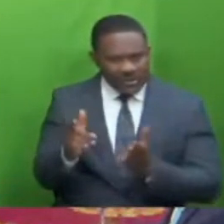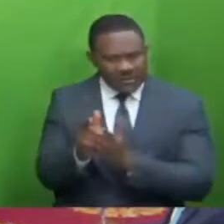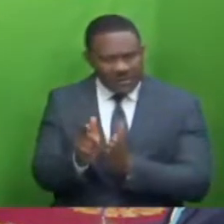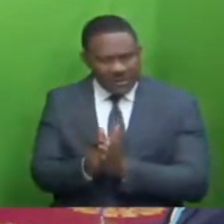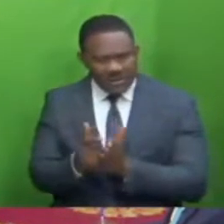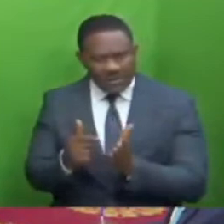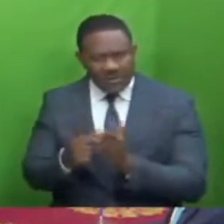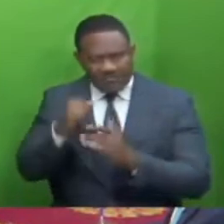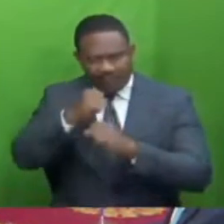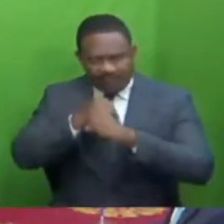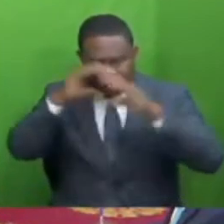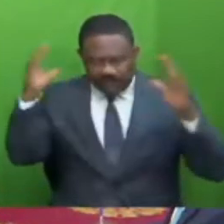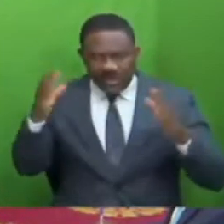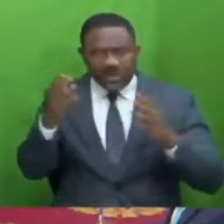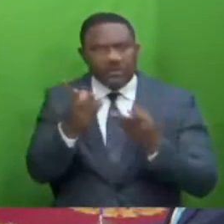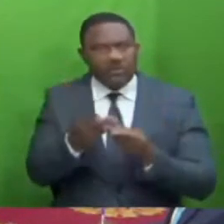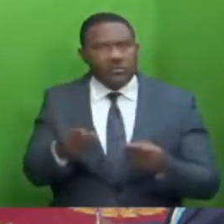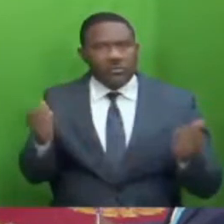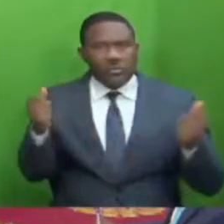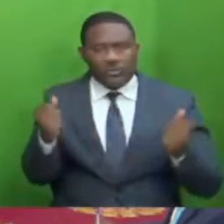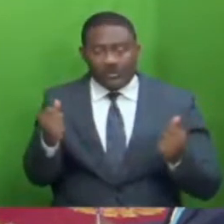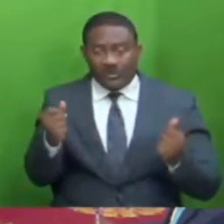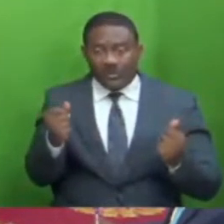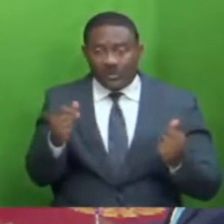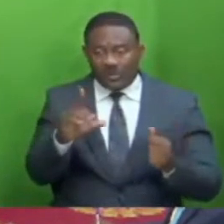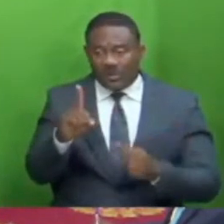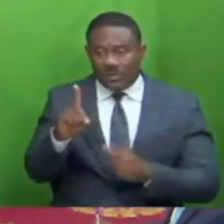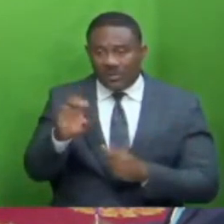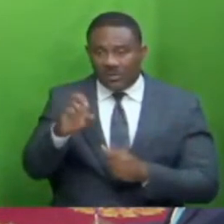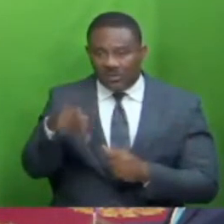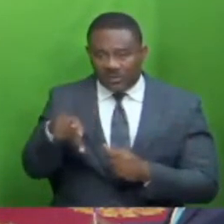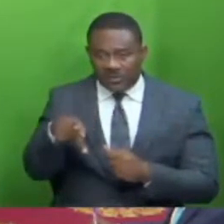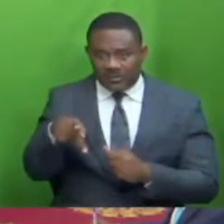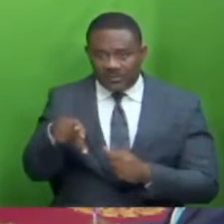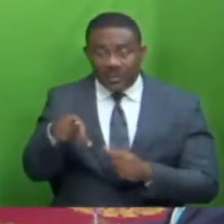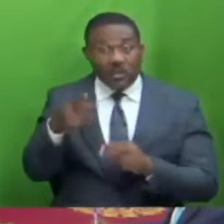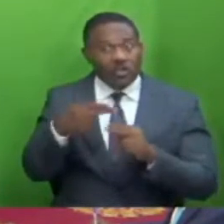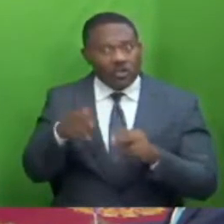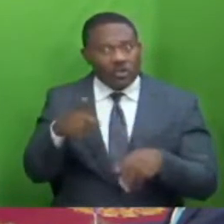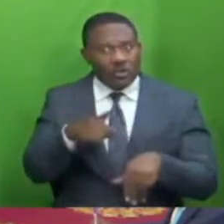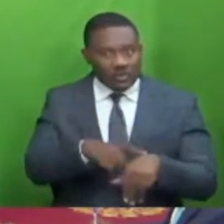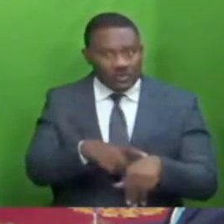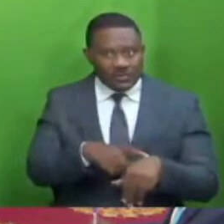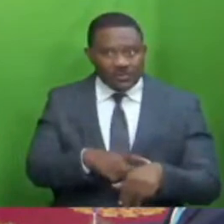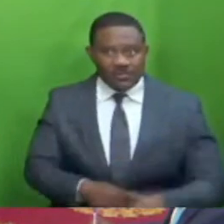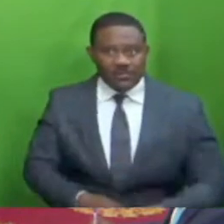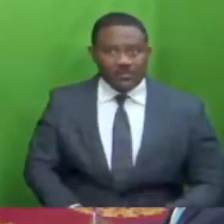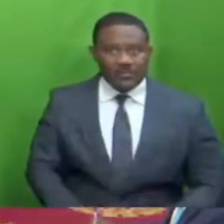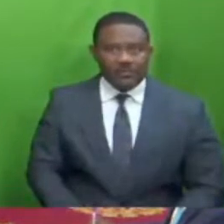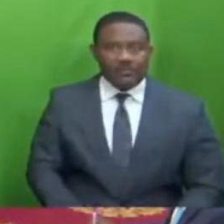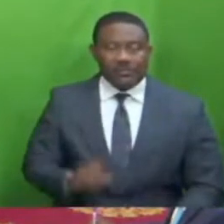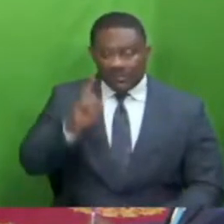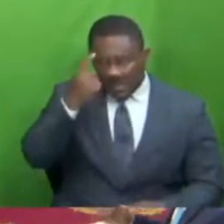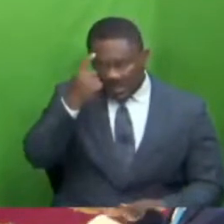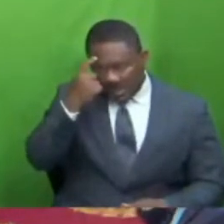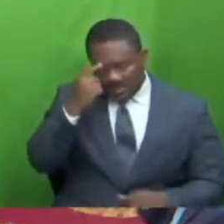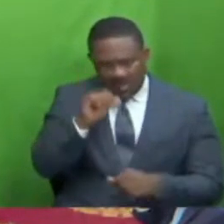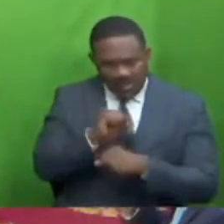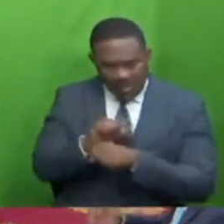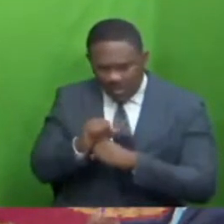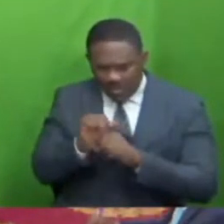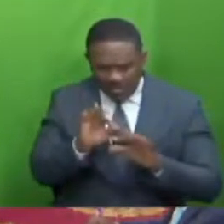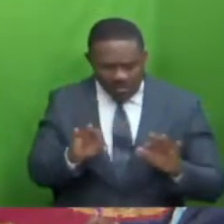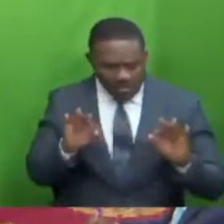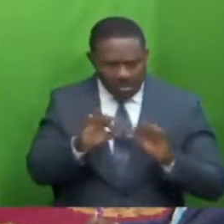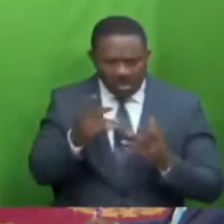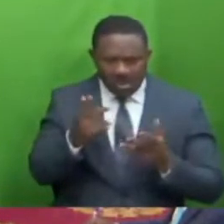to mitigate the liquidity impact of the DDEP. Importantly, government is working with key partners to